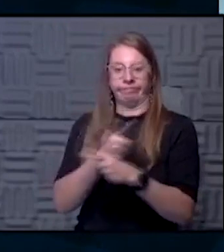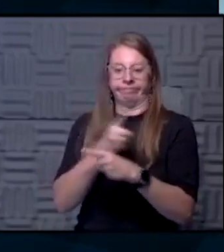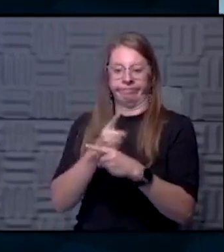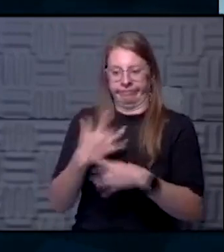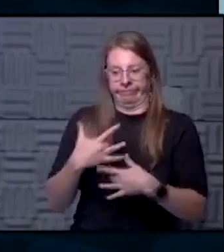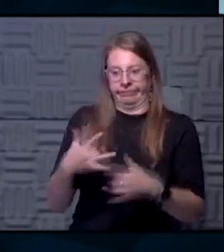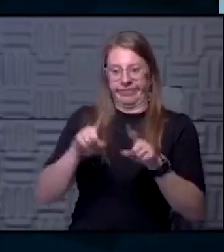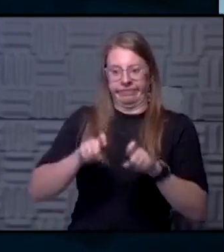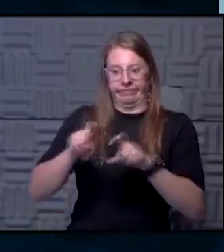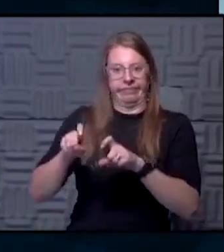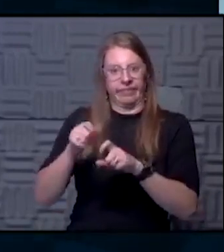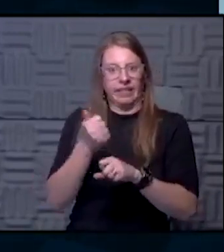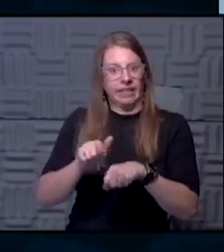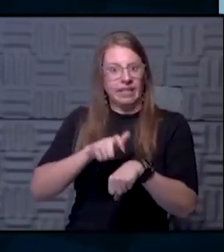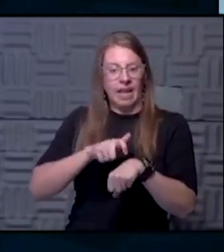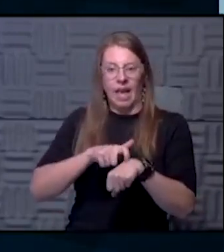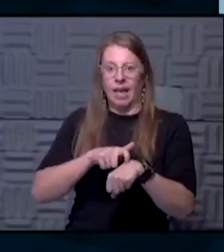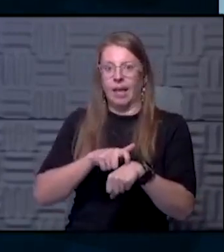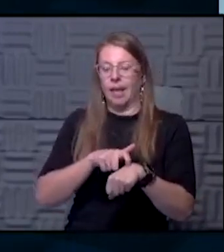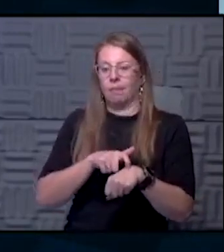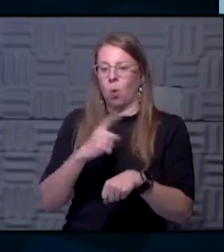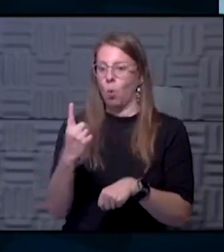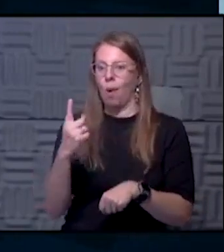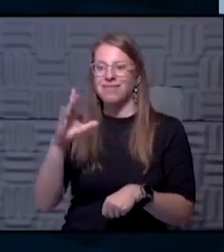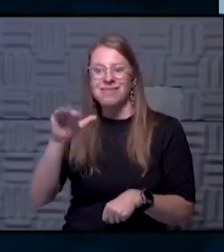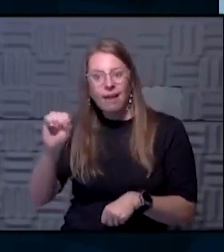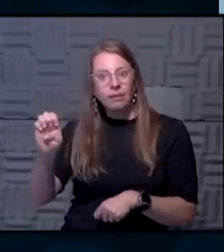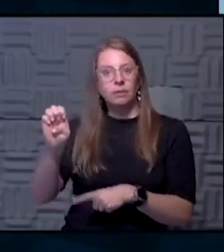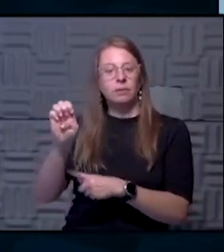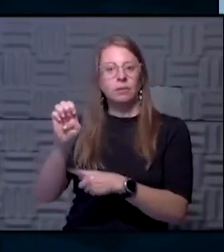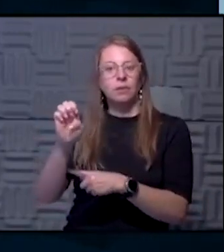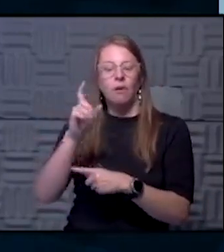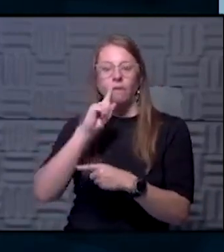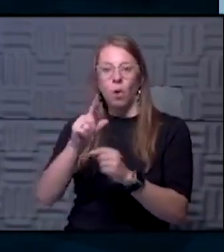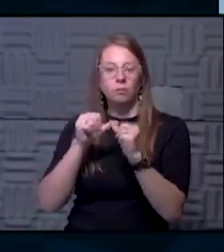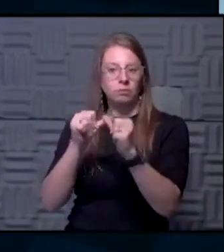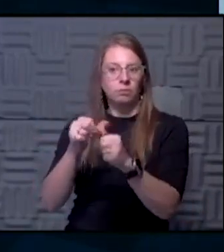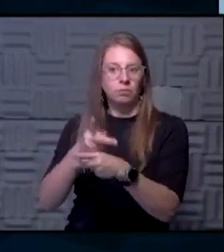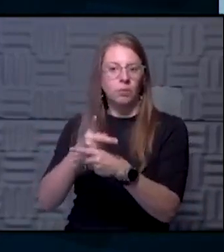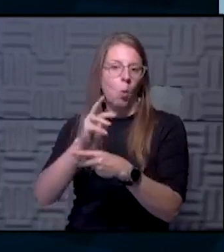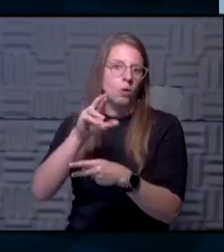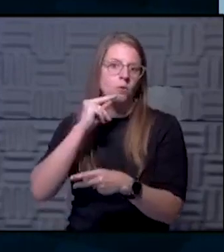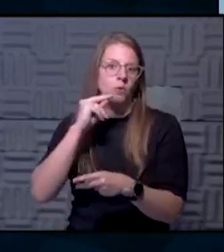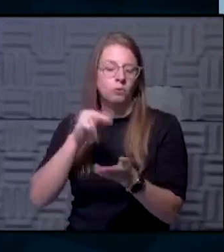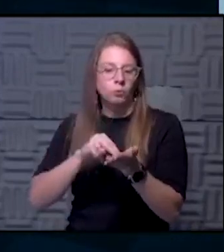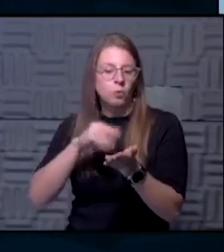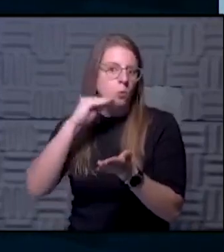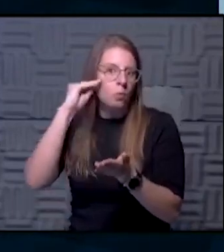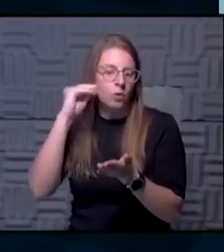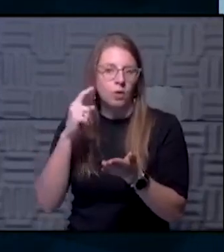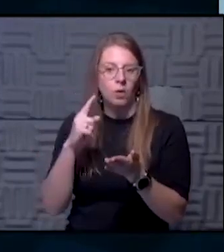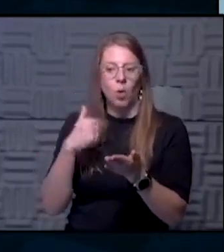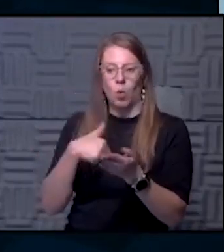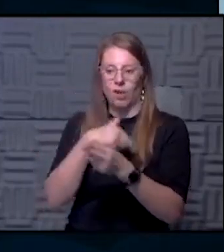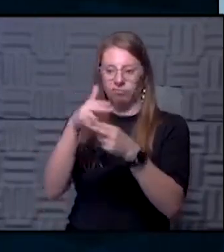And then anytime there's even a single case in a long-term care facility, we treat that as an